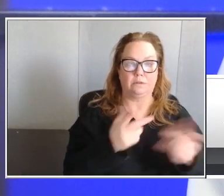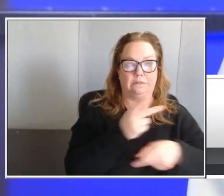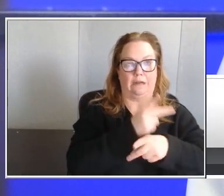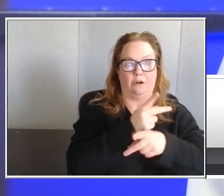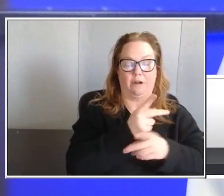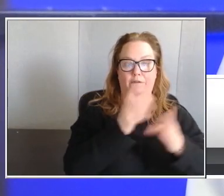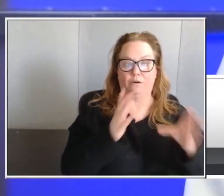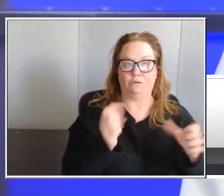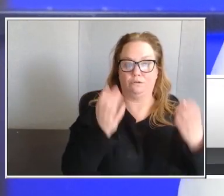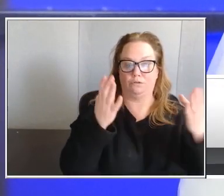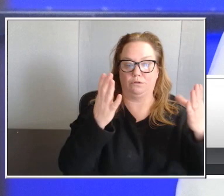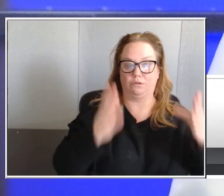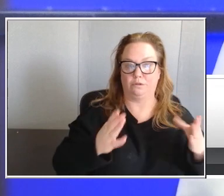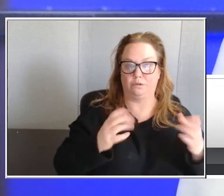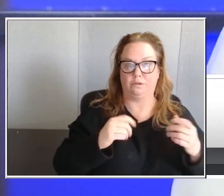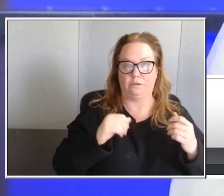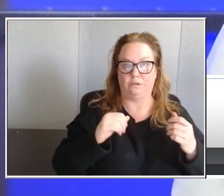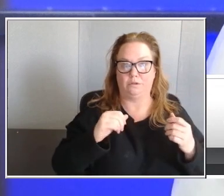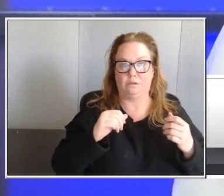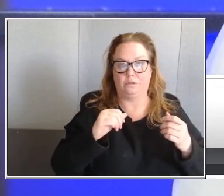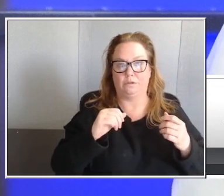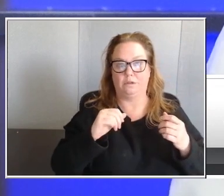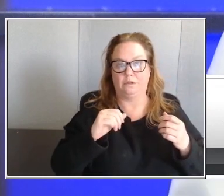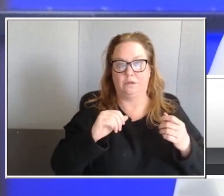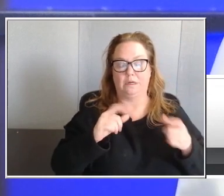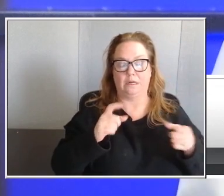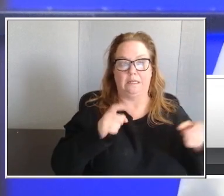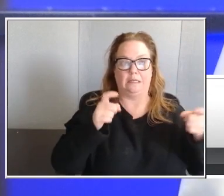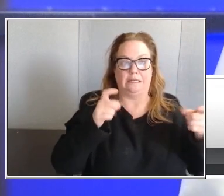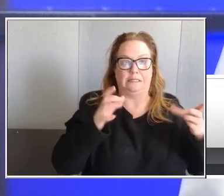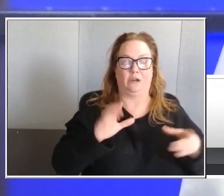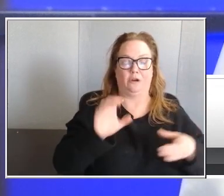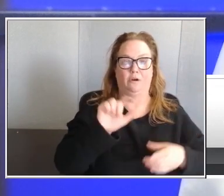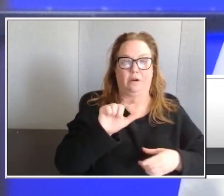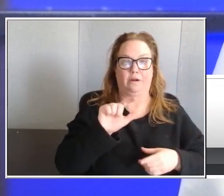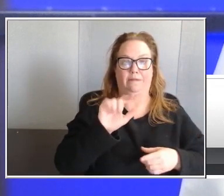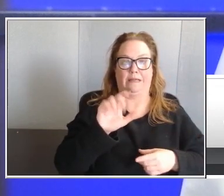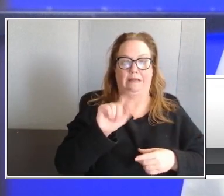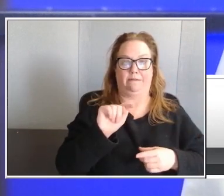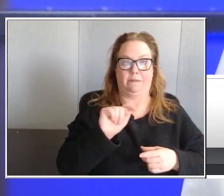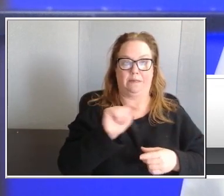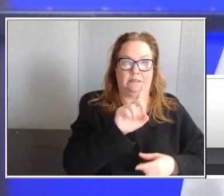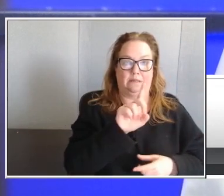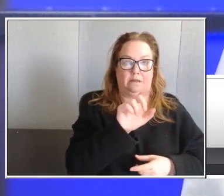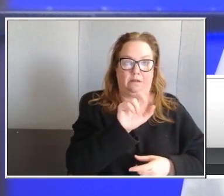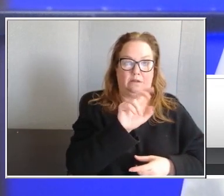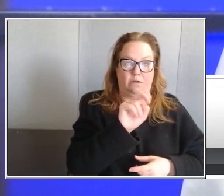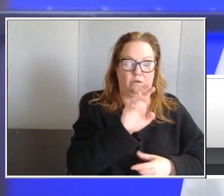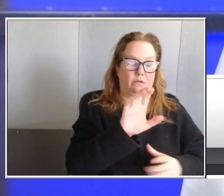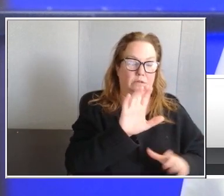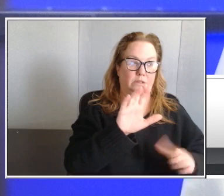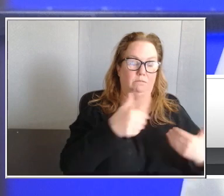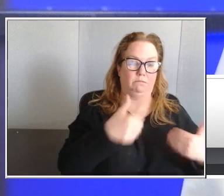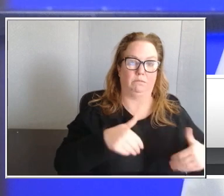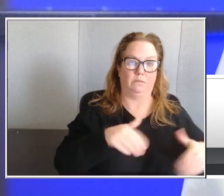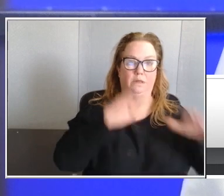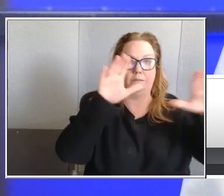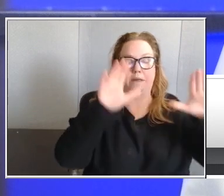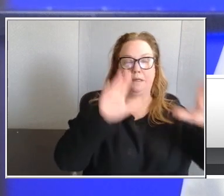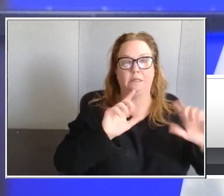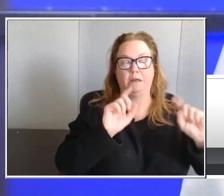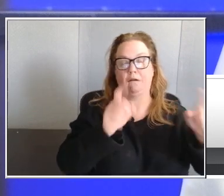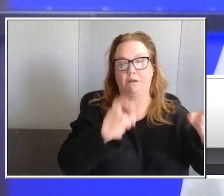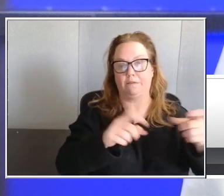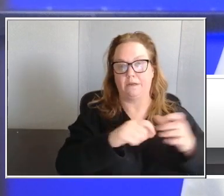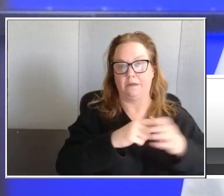the the executor of the gift, but it's really a gift from the donor, and it's pretty incredible how giving,